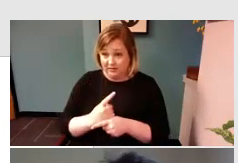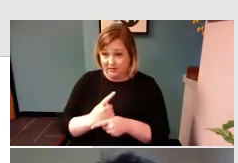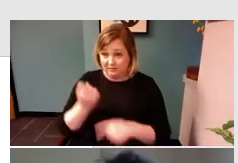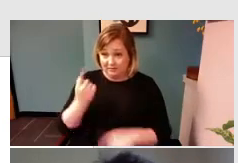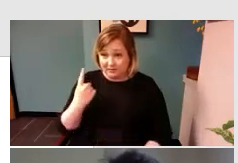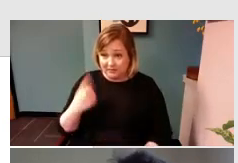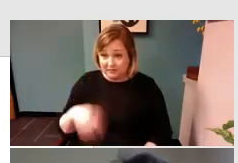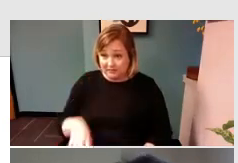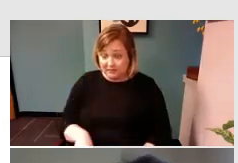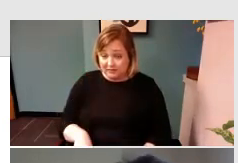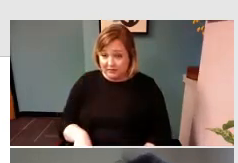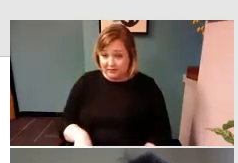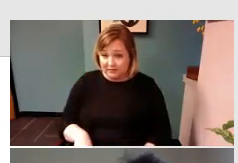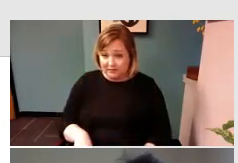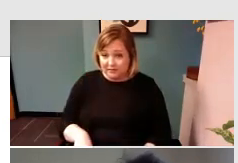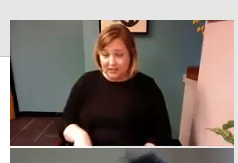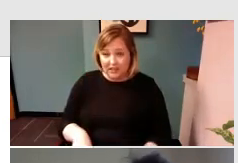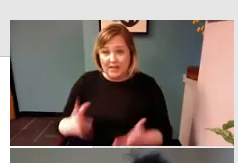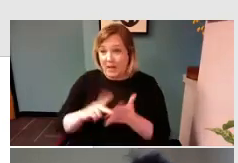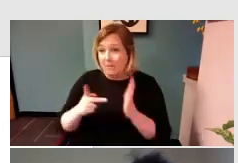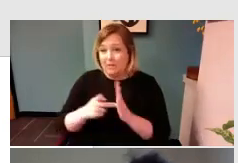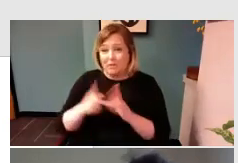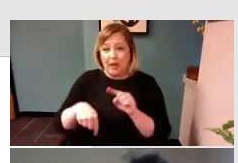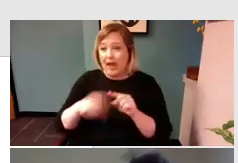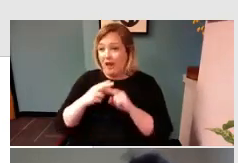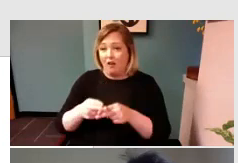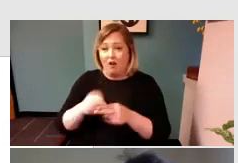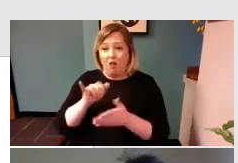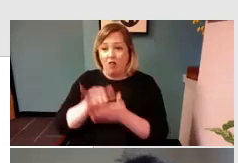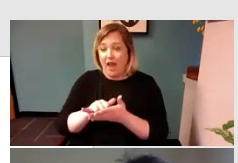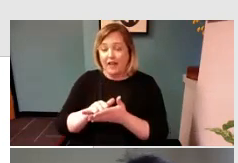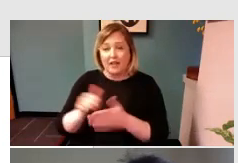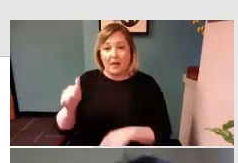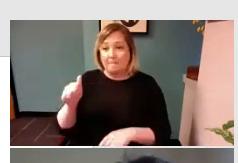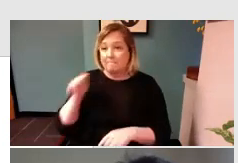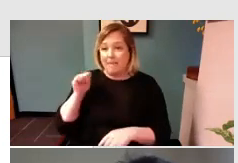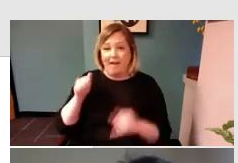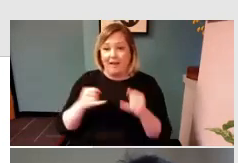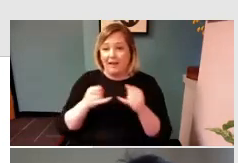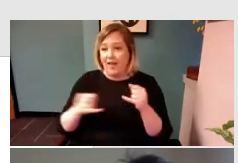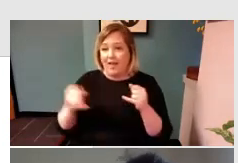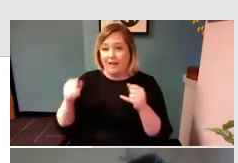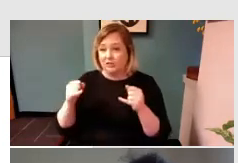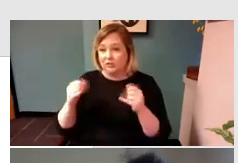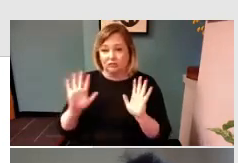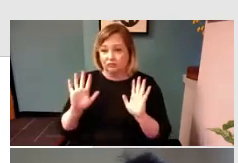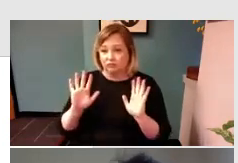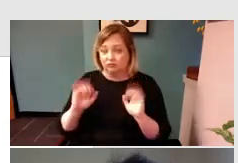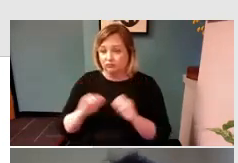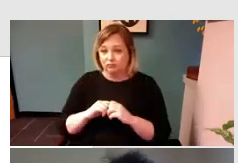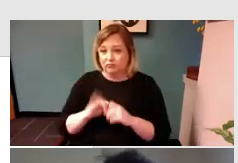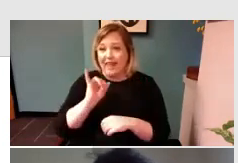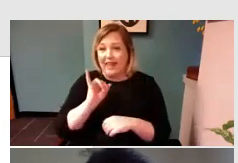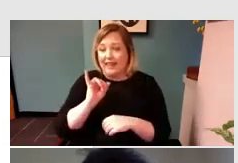Right. So this is not a back edge. This is just a wrong ordering of our vertices. This was not a